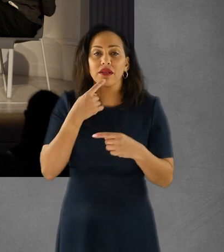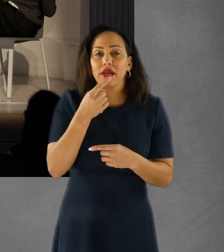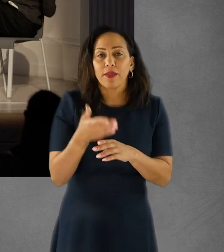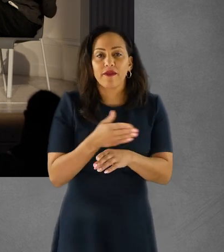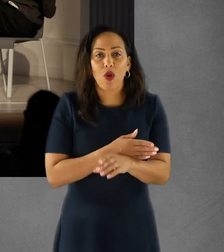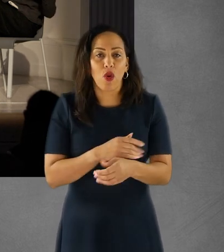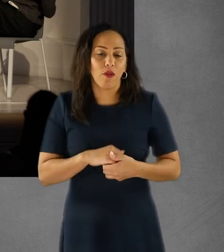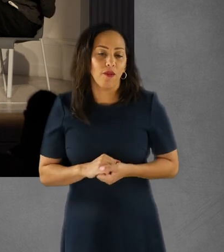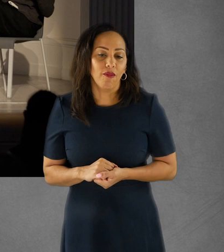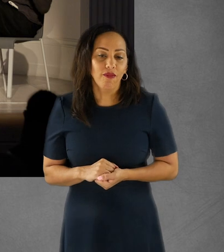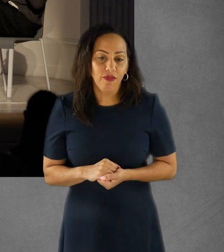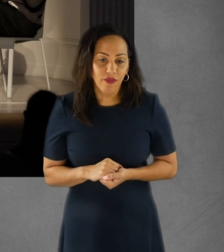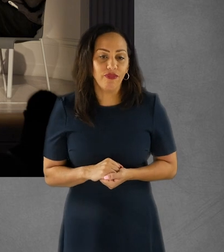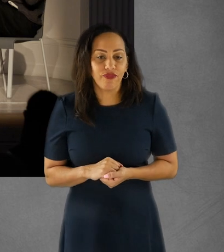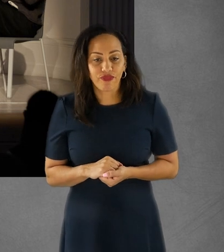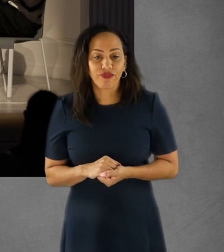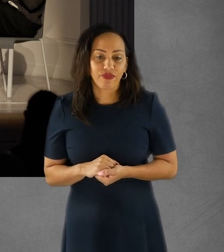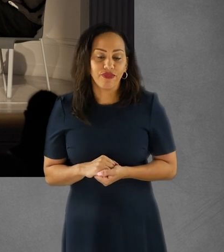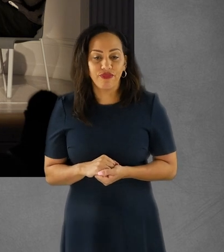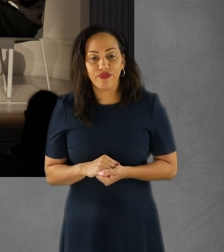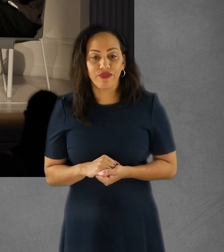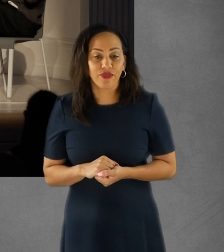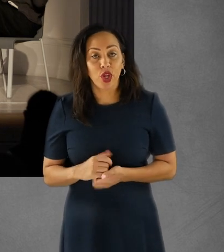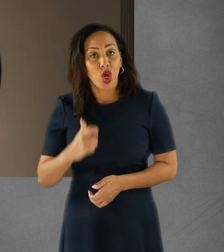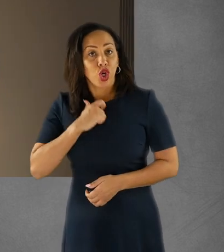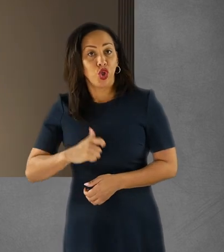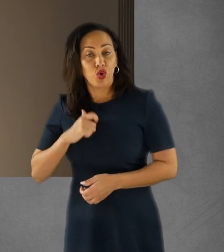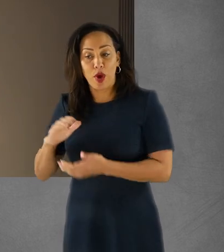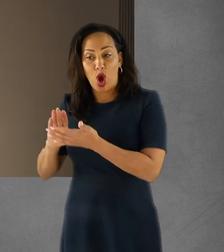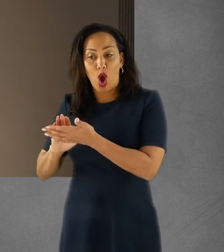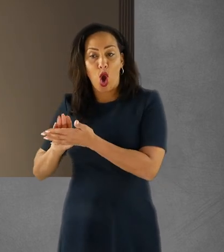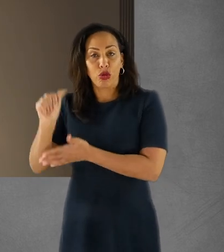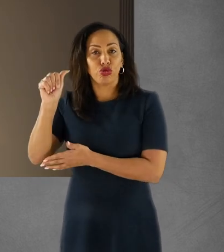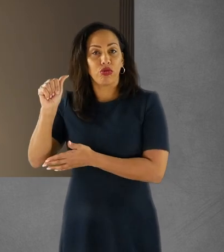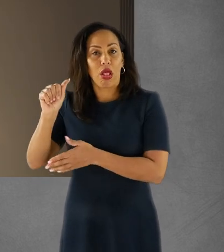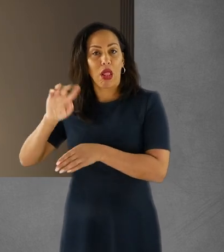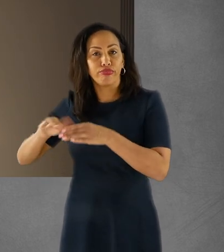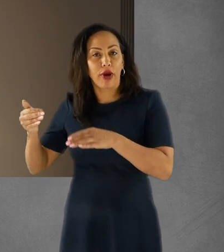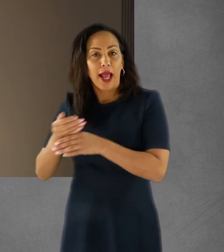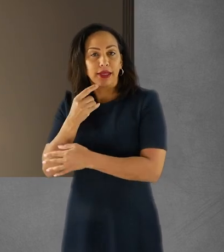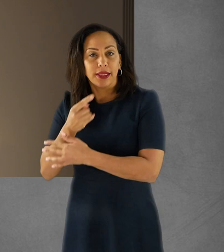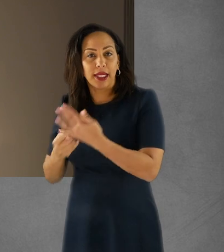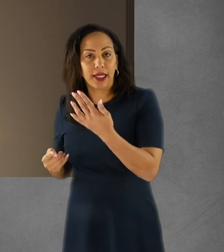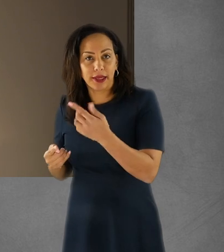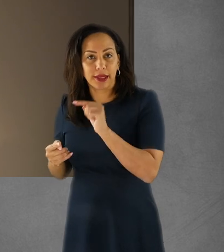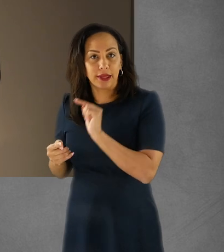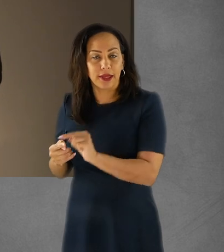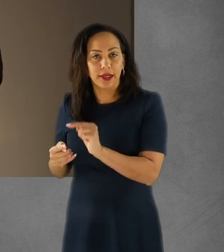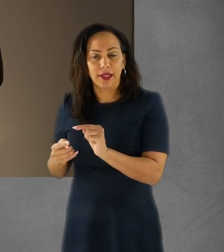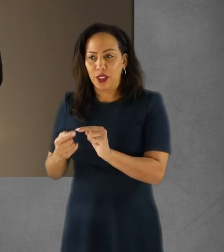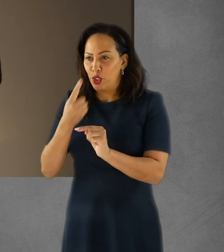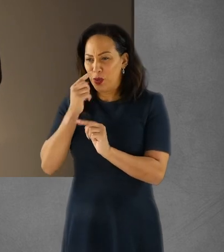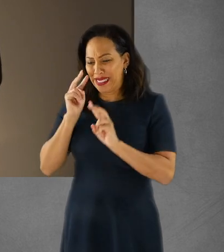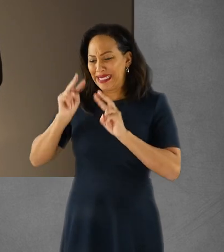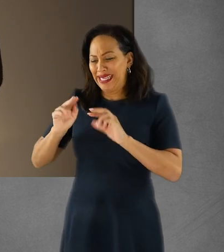human cultural practices, and they can be revealed in their absurdity just by shining a light on them in some cases, but